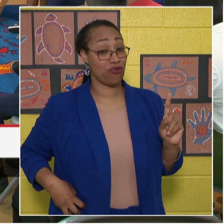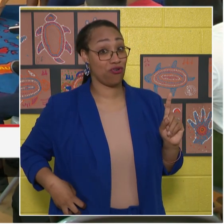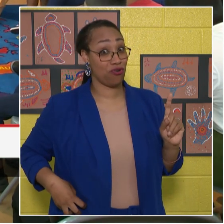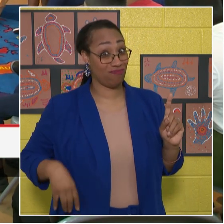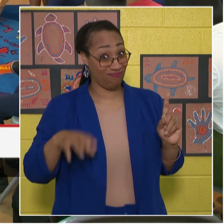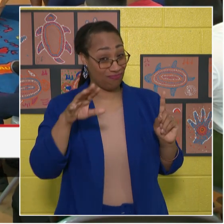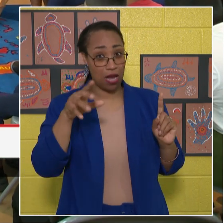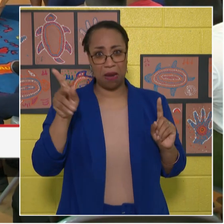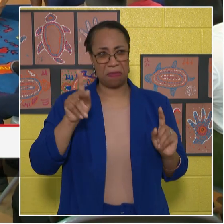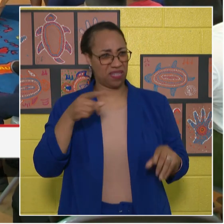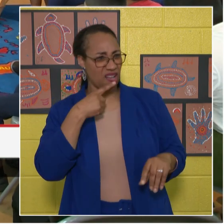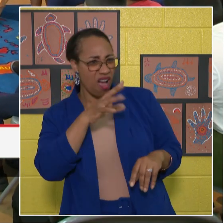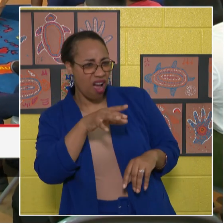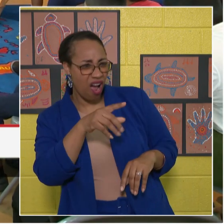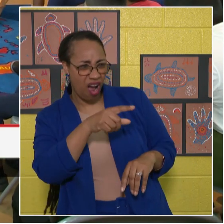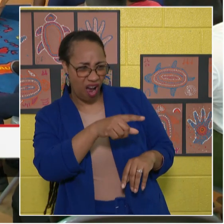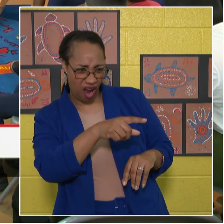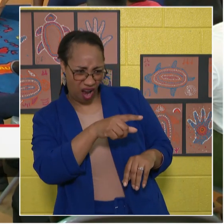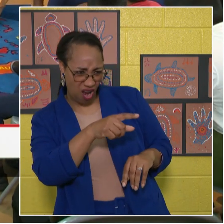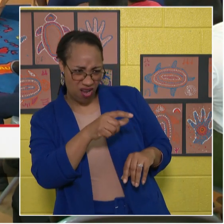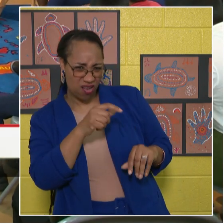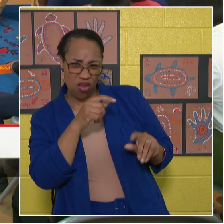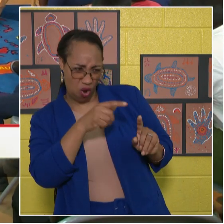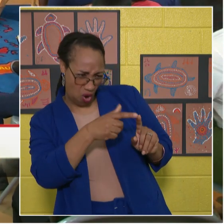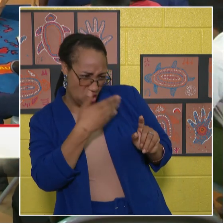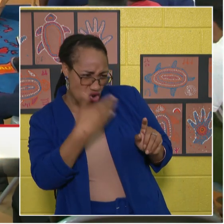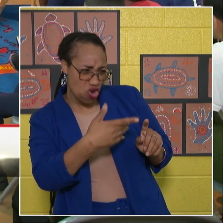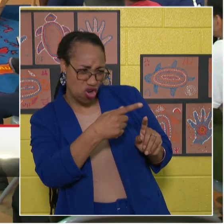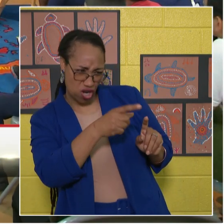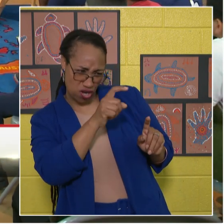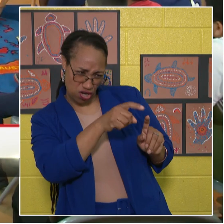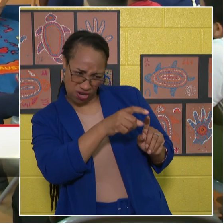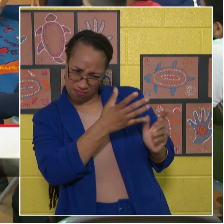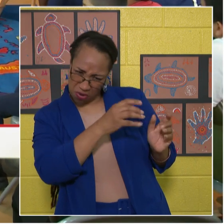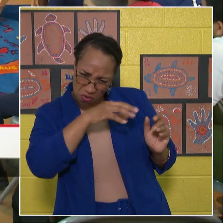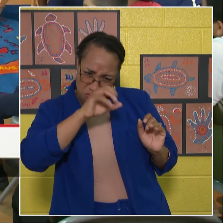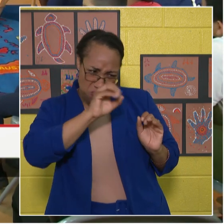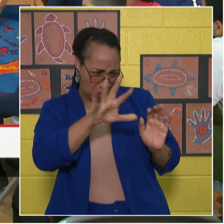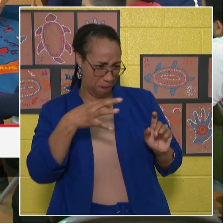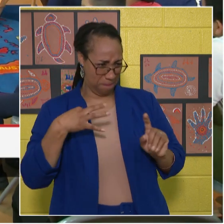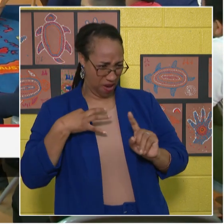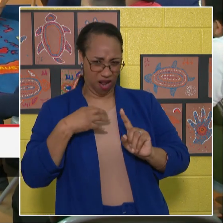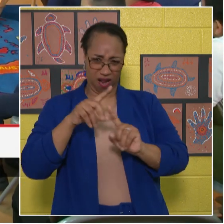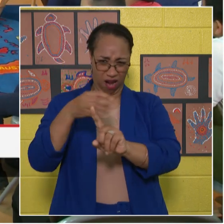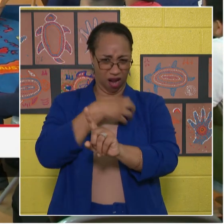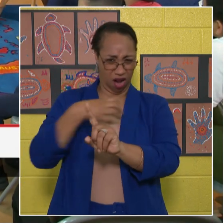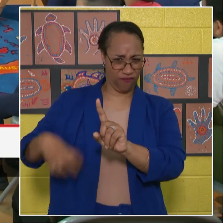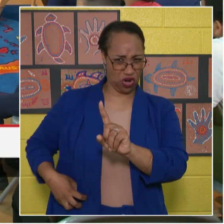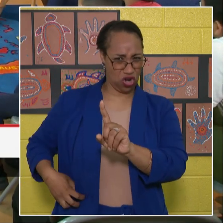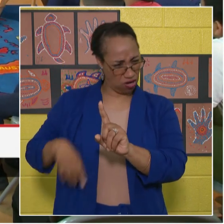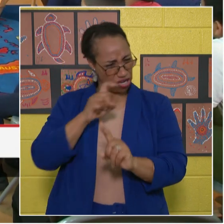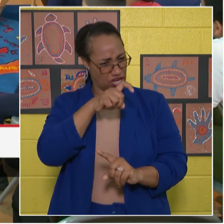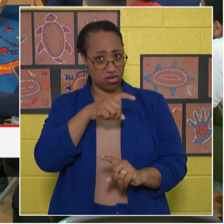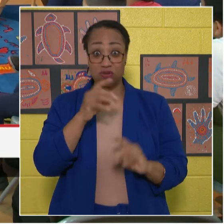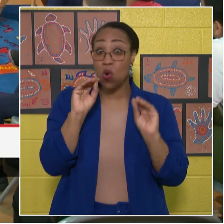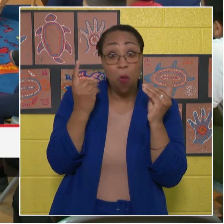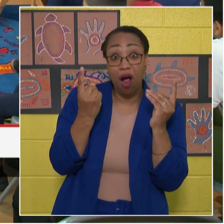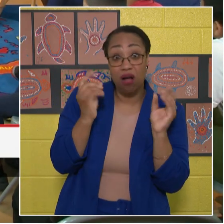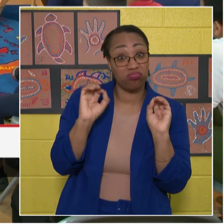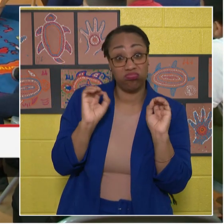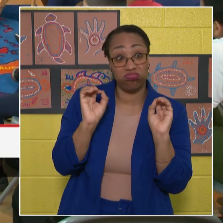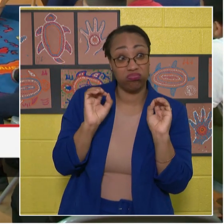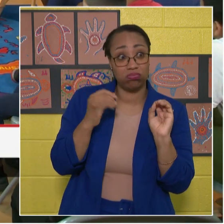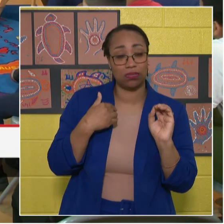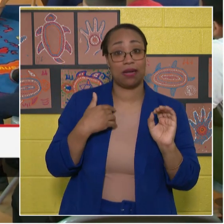Harvard. But I'm happy about the choice that I made. I went to a very small college in Pittsburgh called